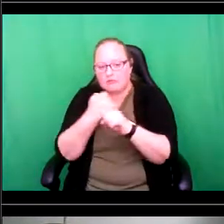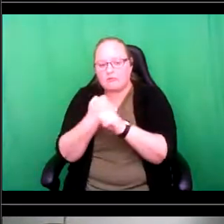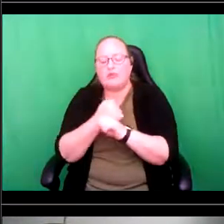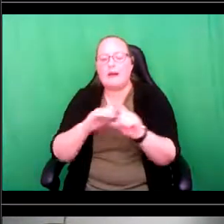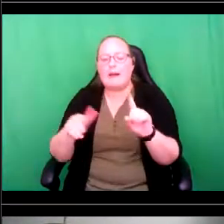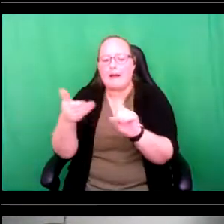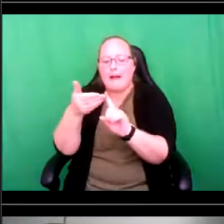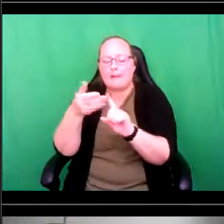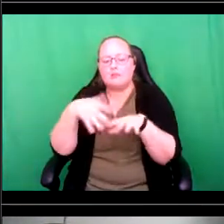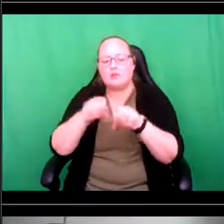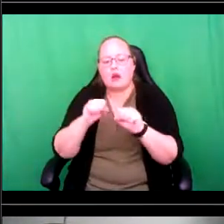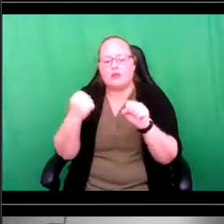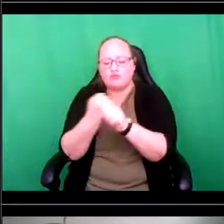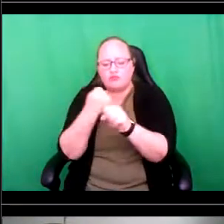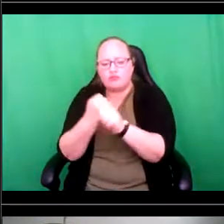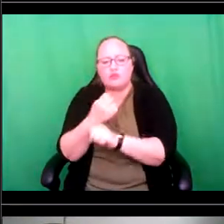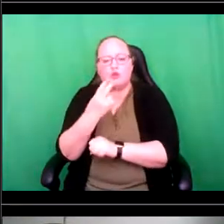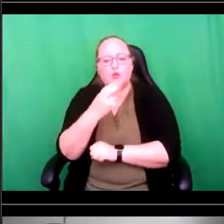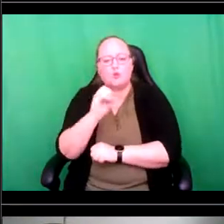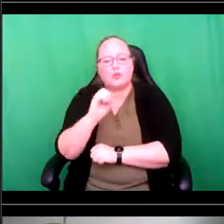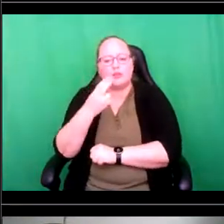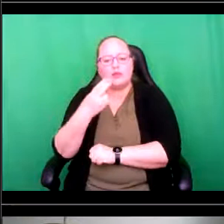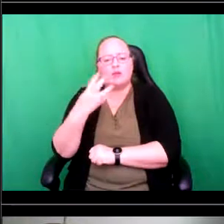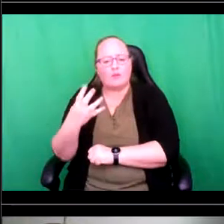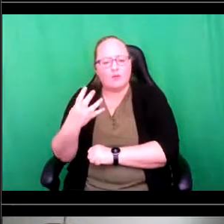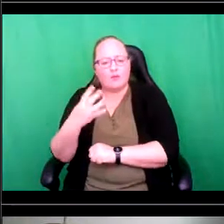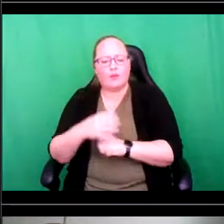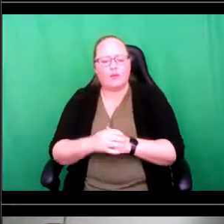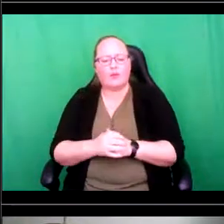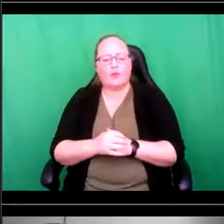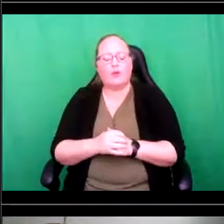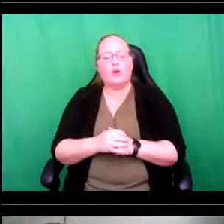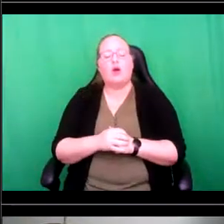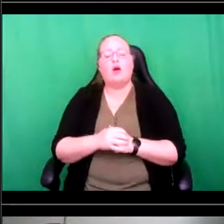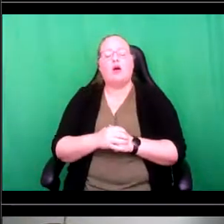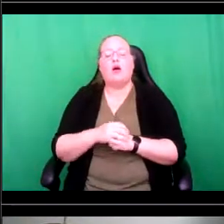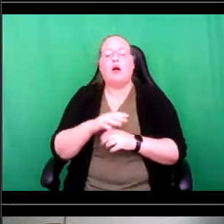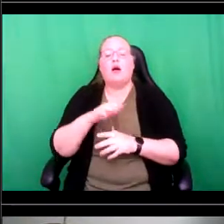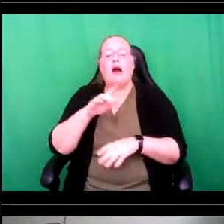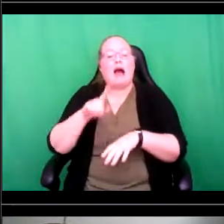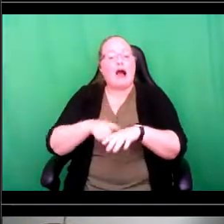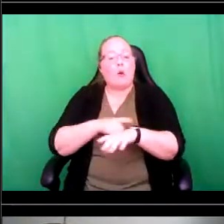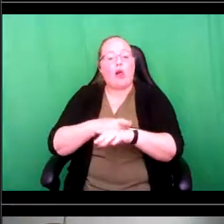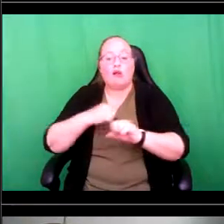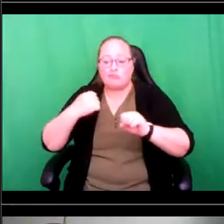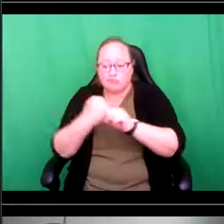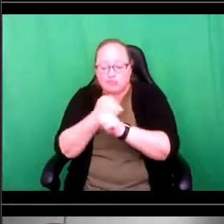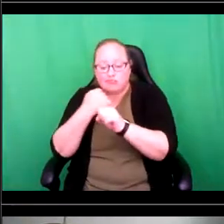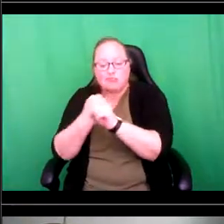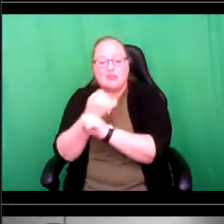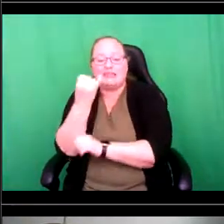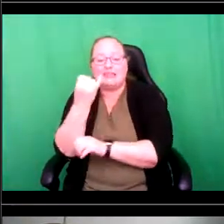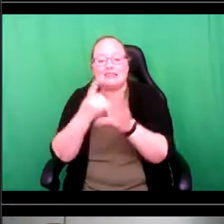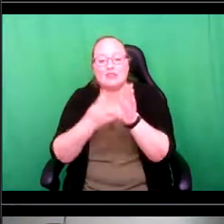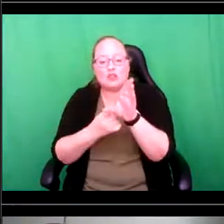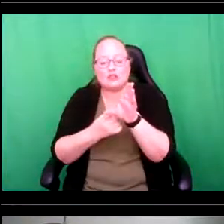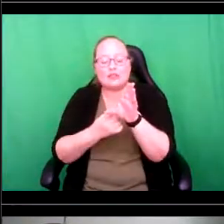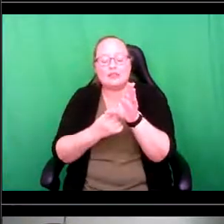2024. The full construction period is 6 years, with a target road opening date